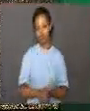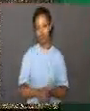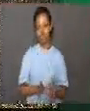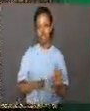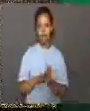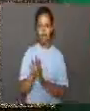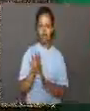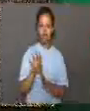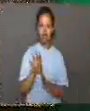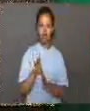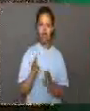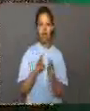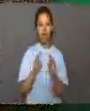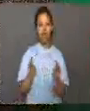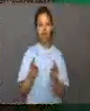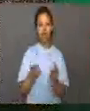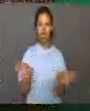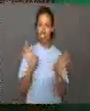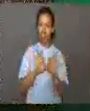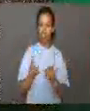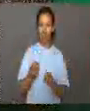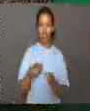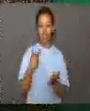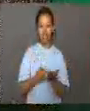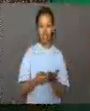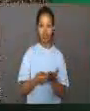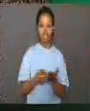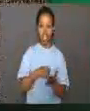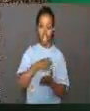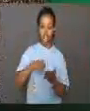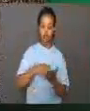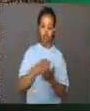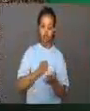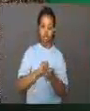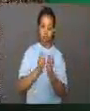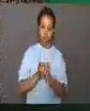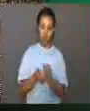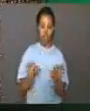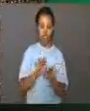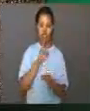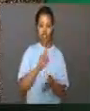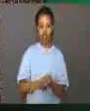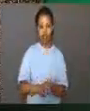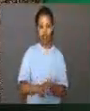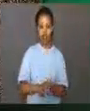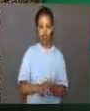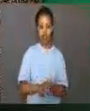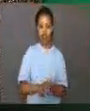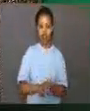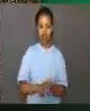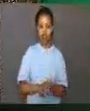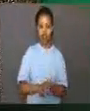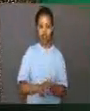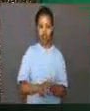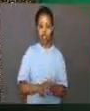Bacteria are essential for the cycling of these elements and many others. If populations